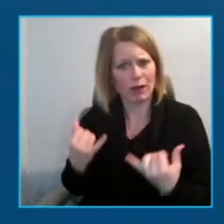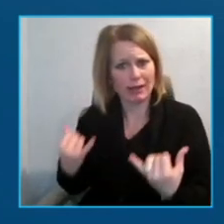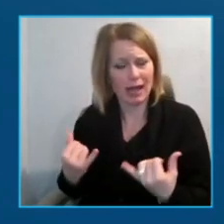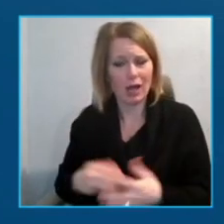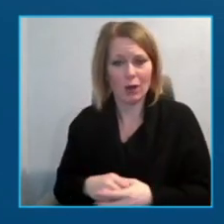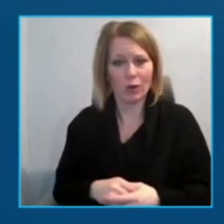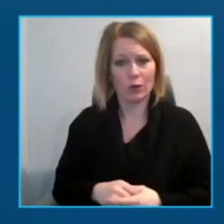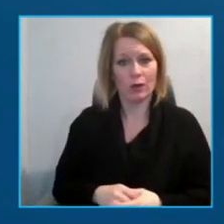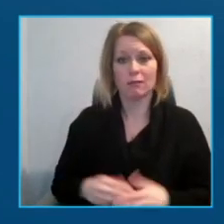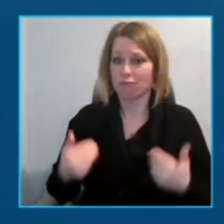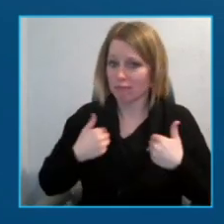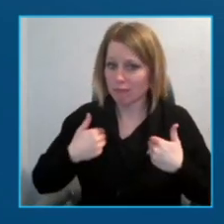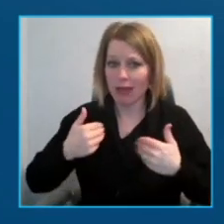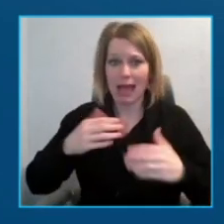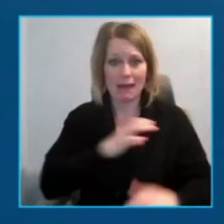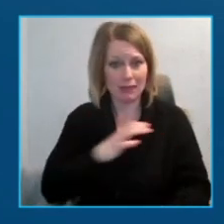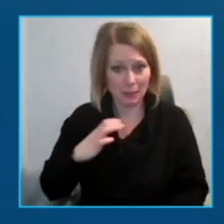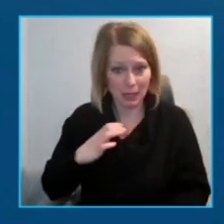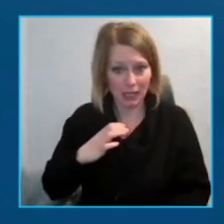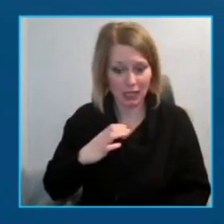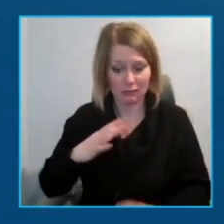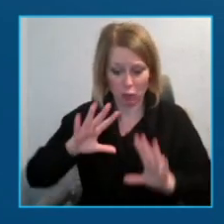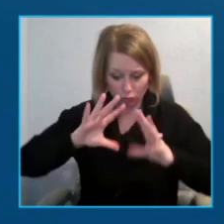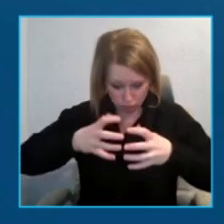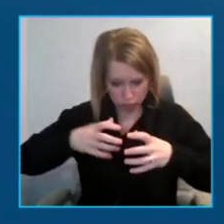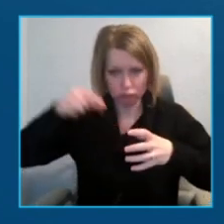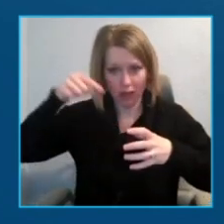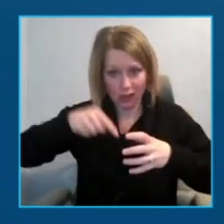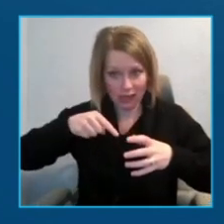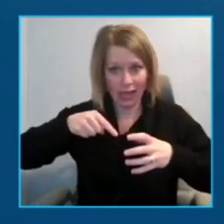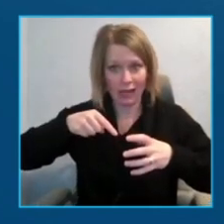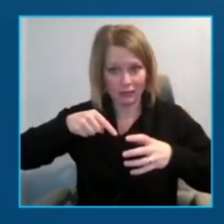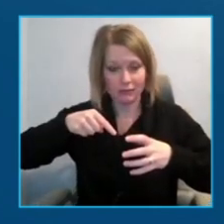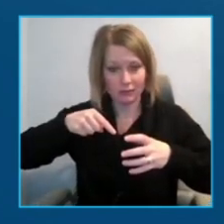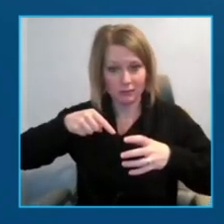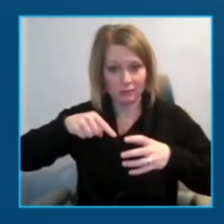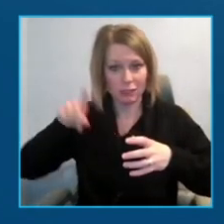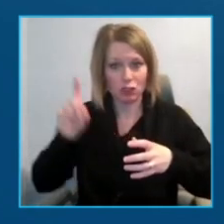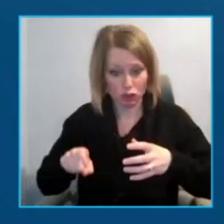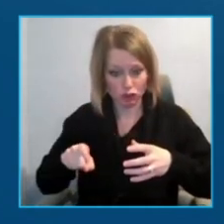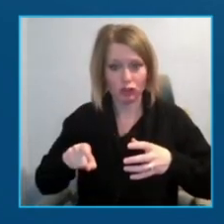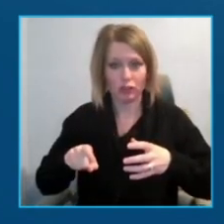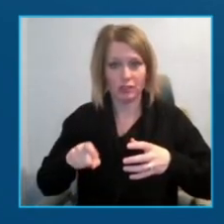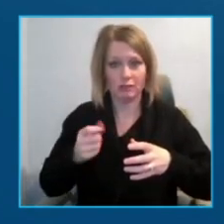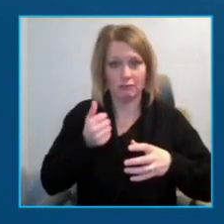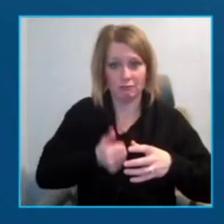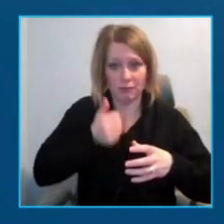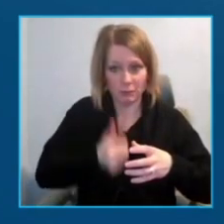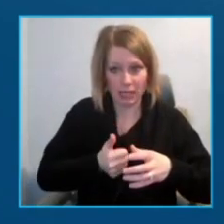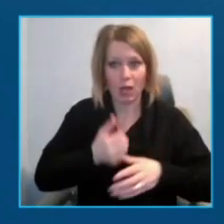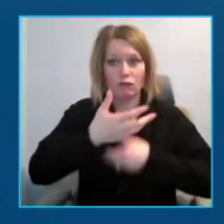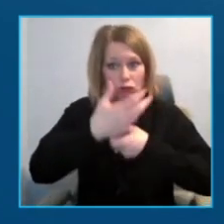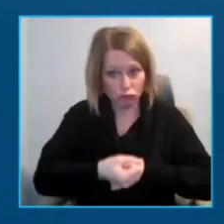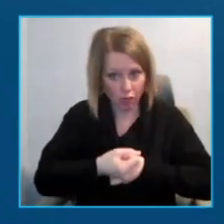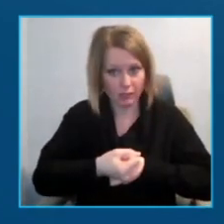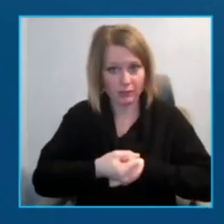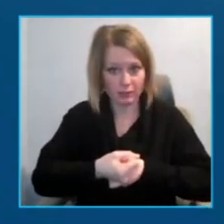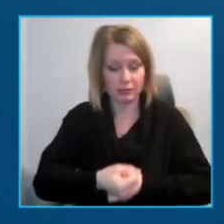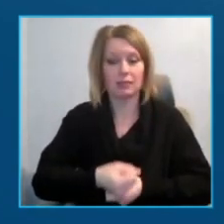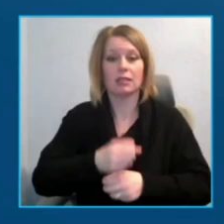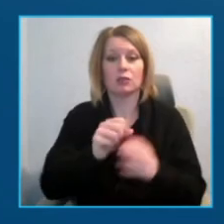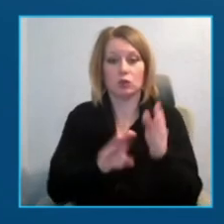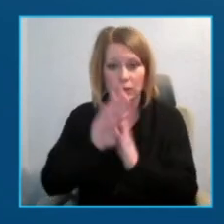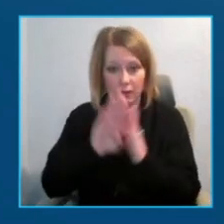have a committee. That committee should be tasked and trusted to create an affirmative action